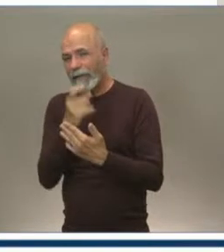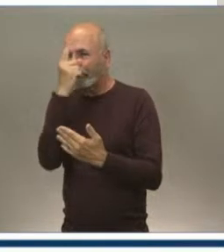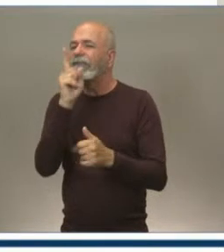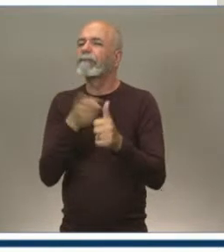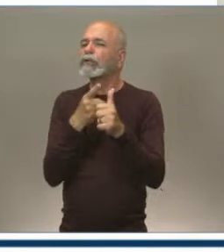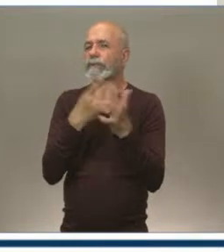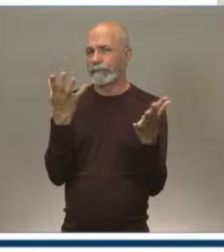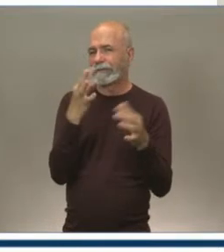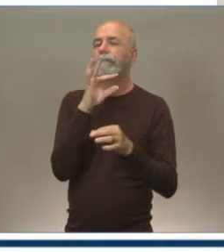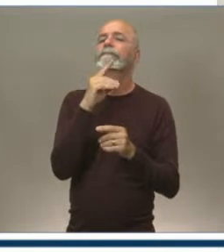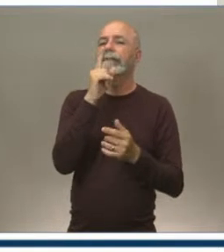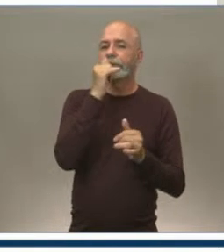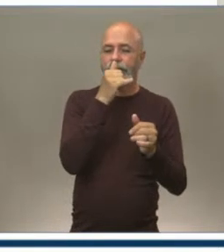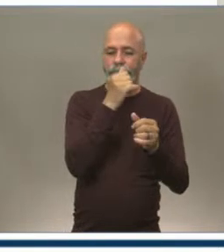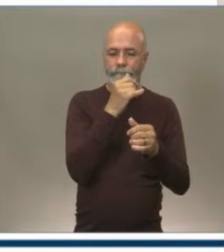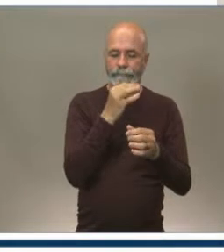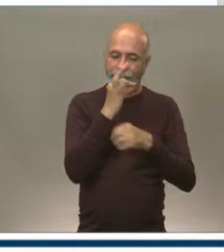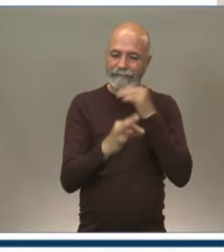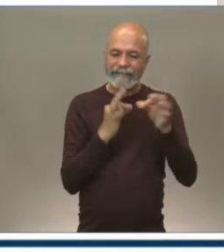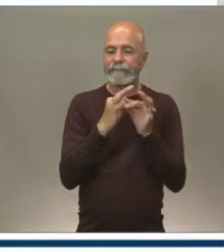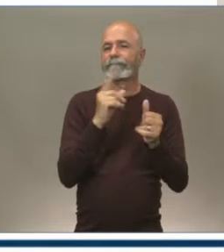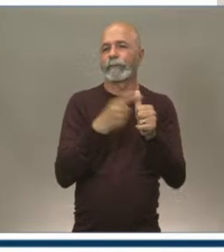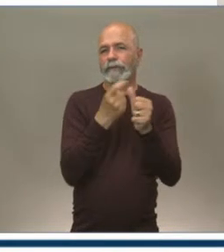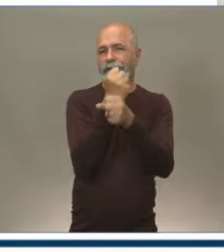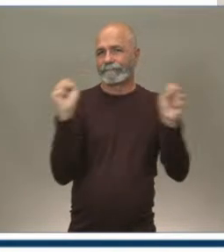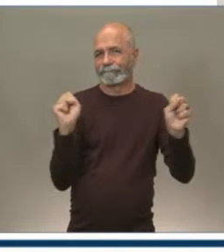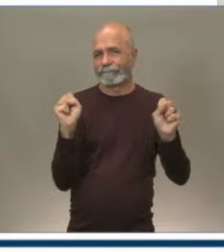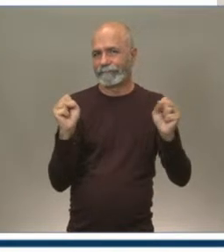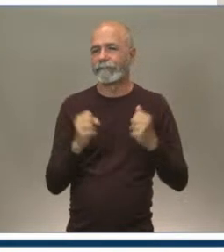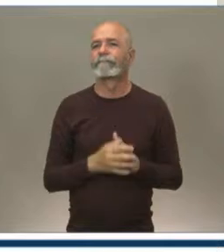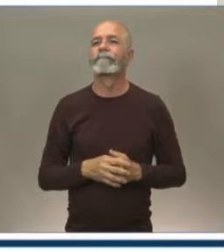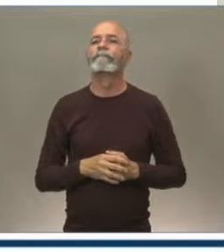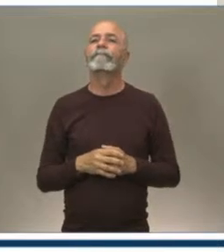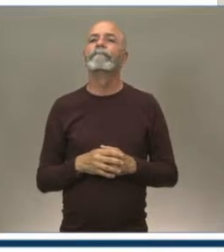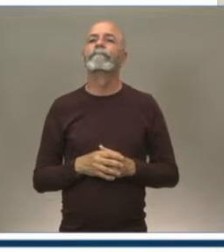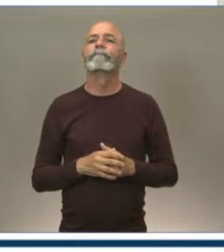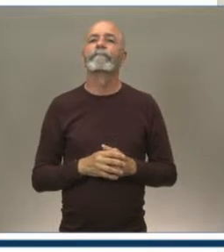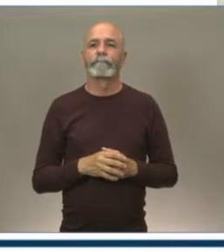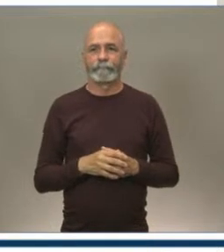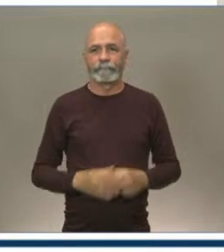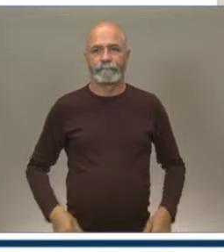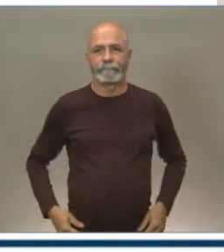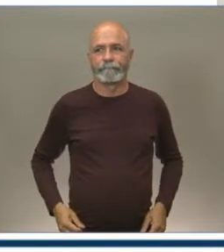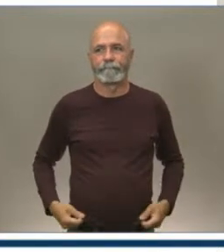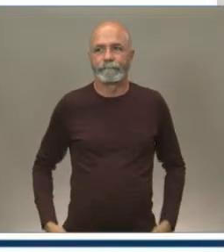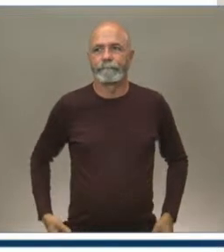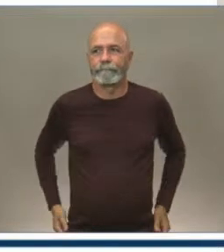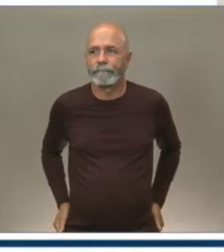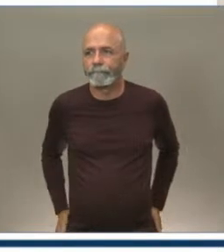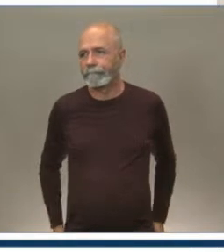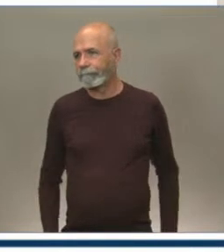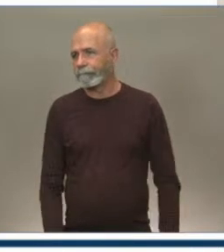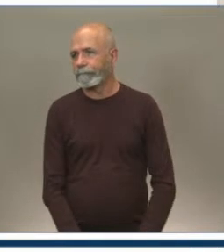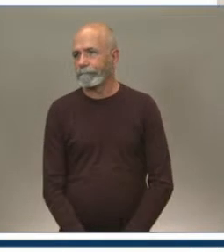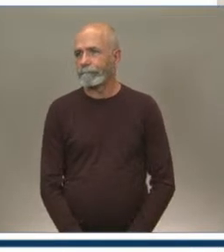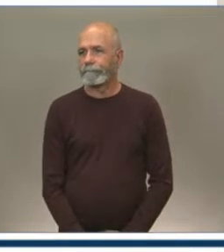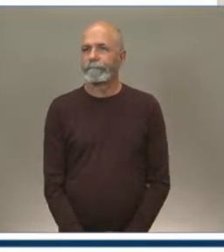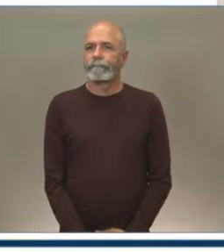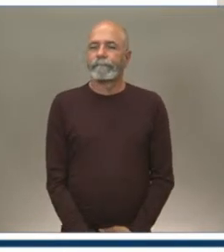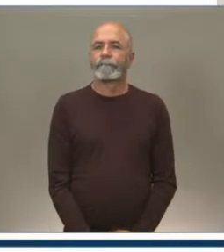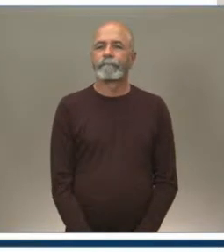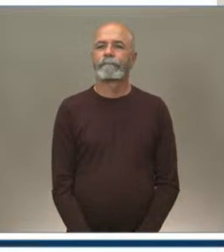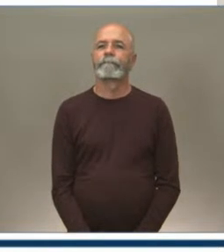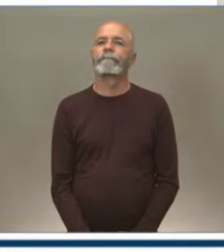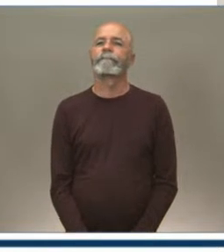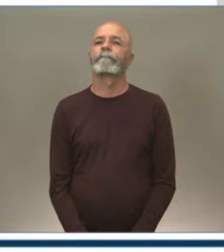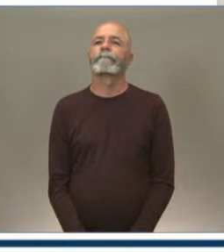Blair. I'm not sure who to pose this question to, but can somebody perhaps provide more detail as to what services are going to have to be